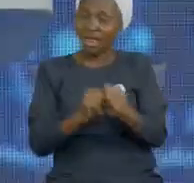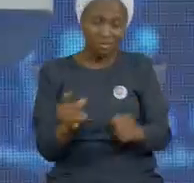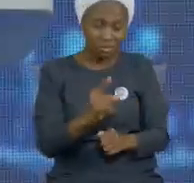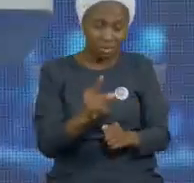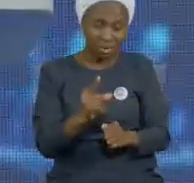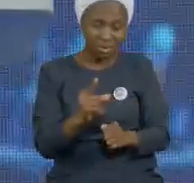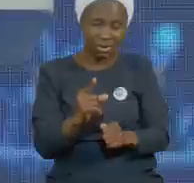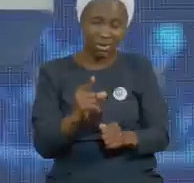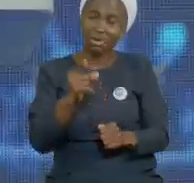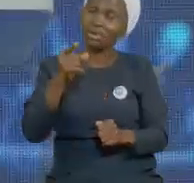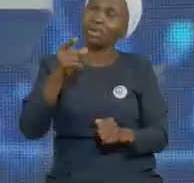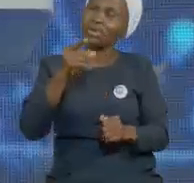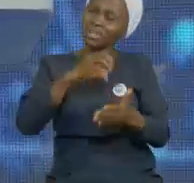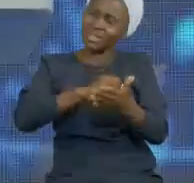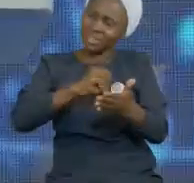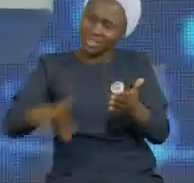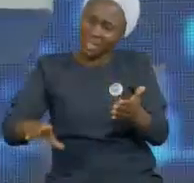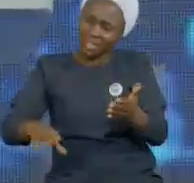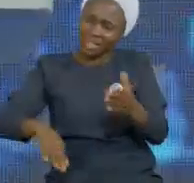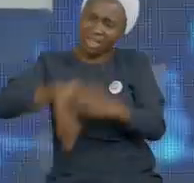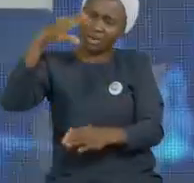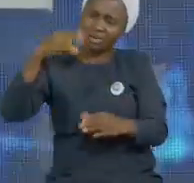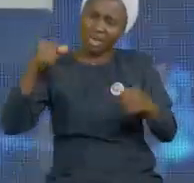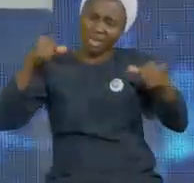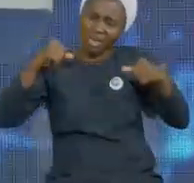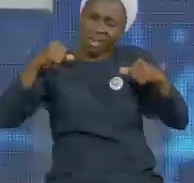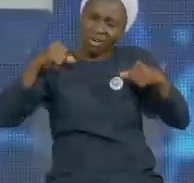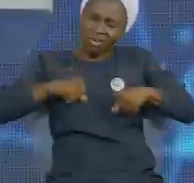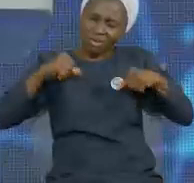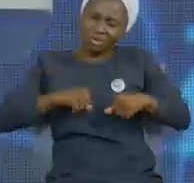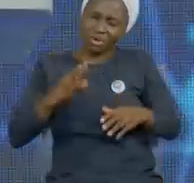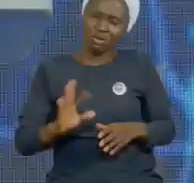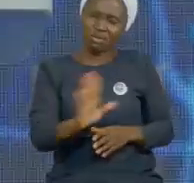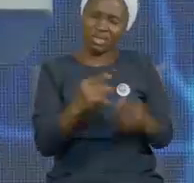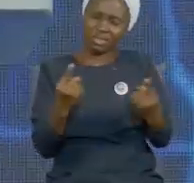take away the condemnation of their sin.